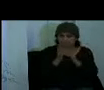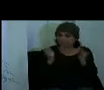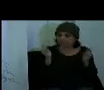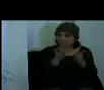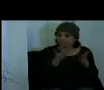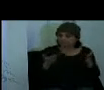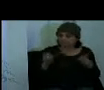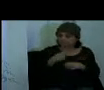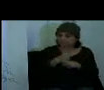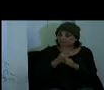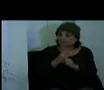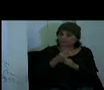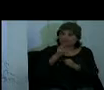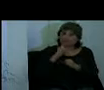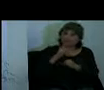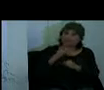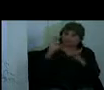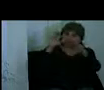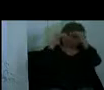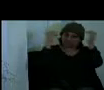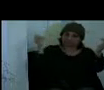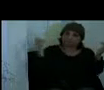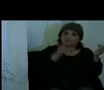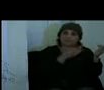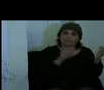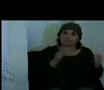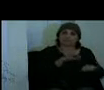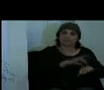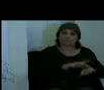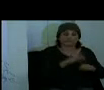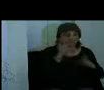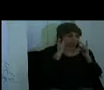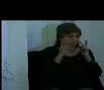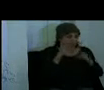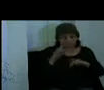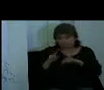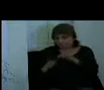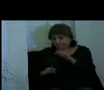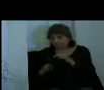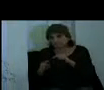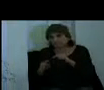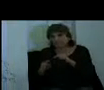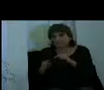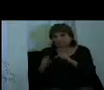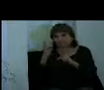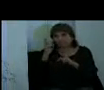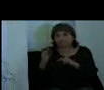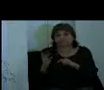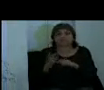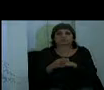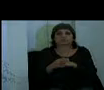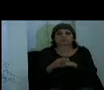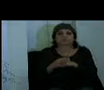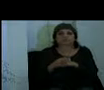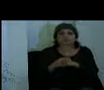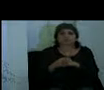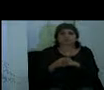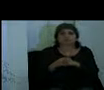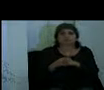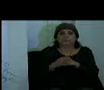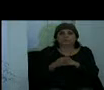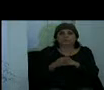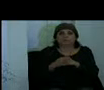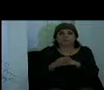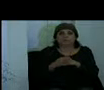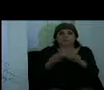heaven and that are on earth, visible and invisible, whether thrones or